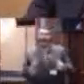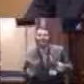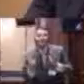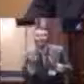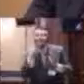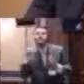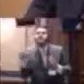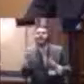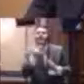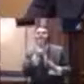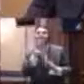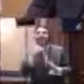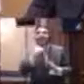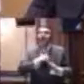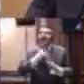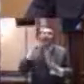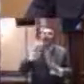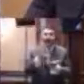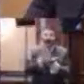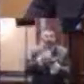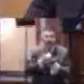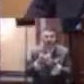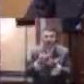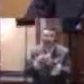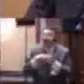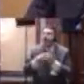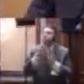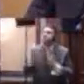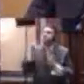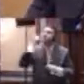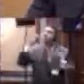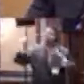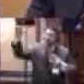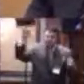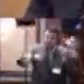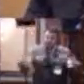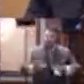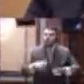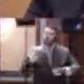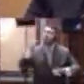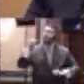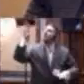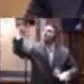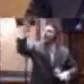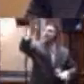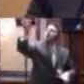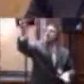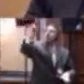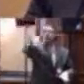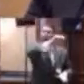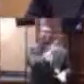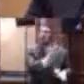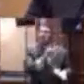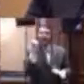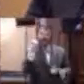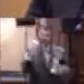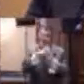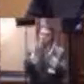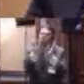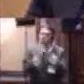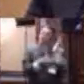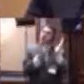reinstitutionalization. First of all, Egypt, like many other countries, is a signatory to many of the international